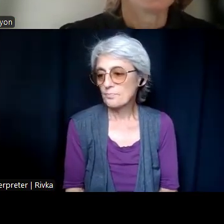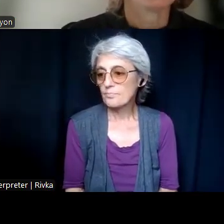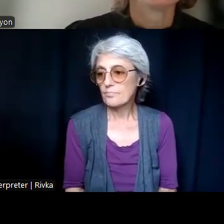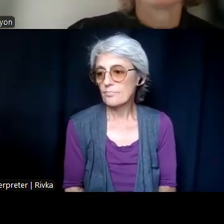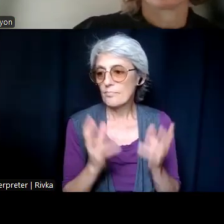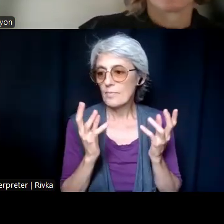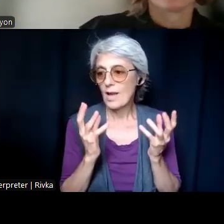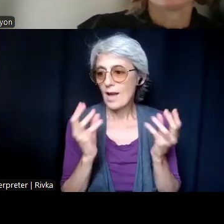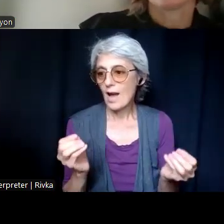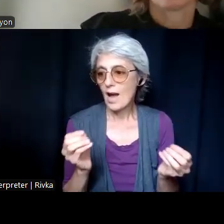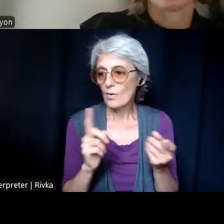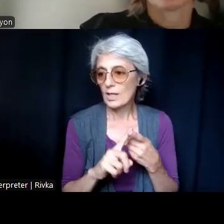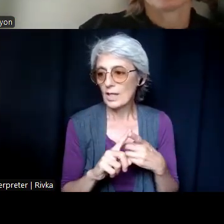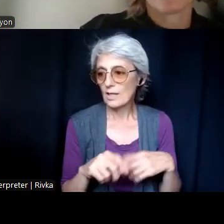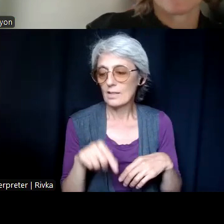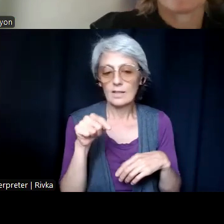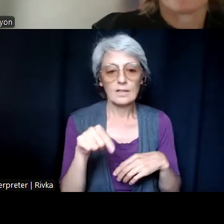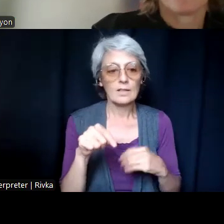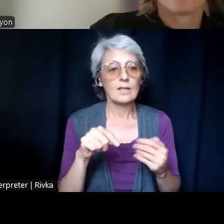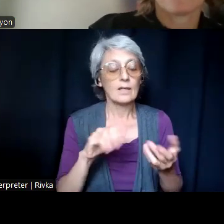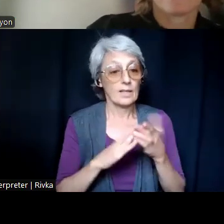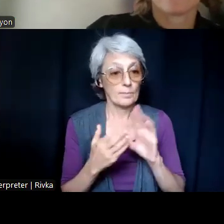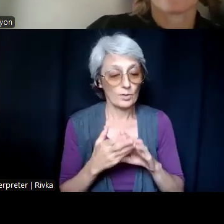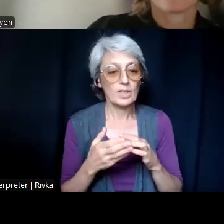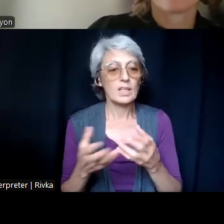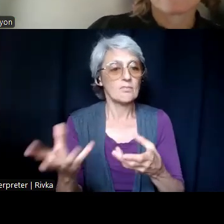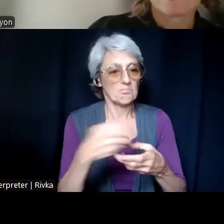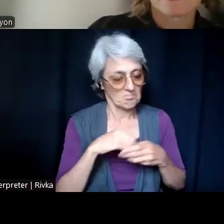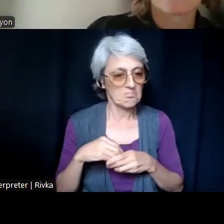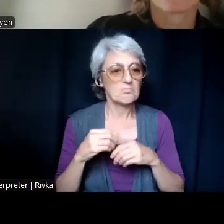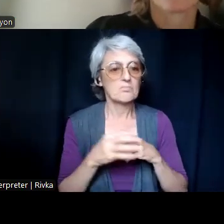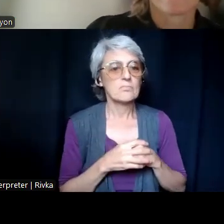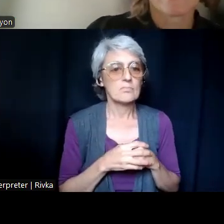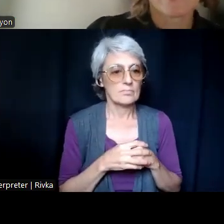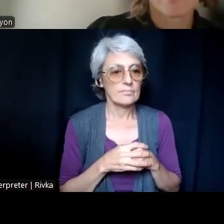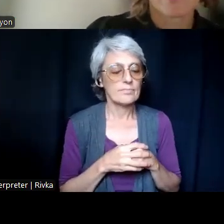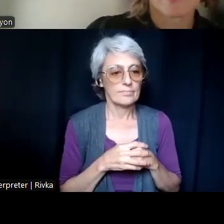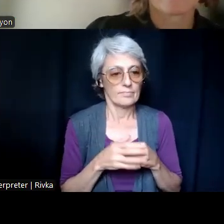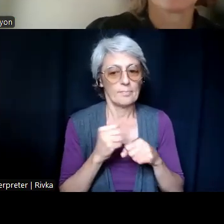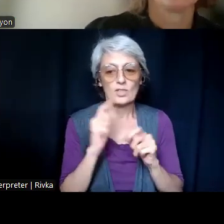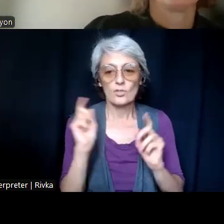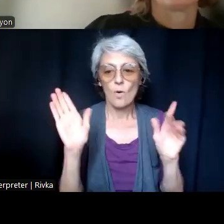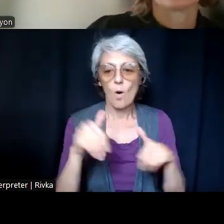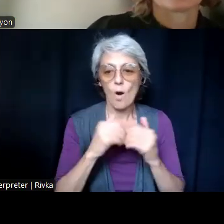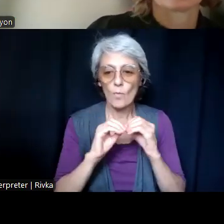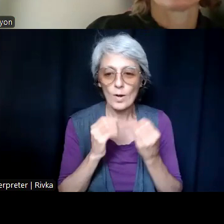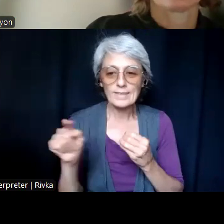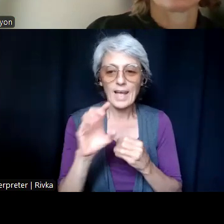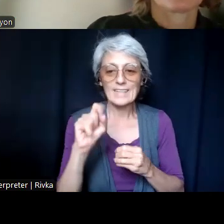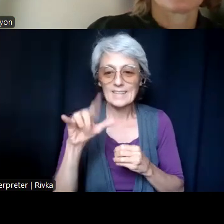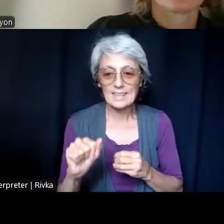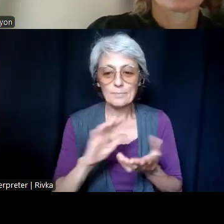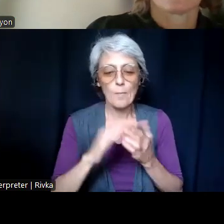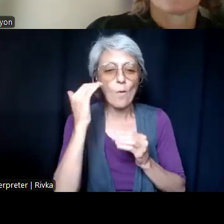with partners to engage, making sure that all of the entities were aware of the program, the justice